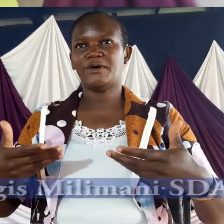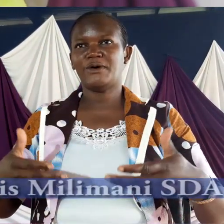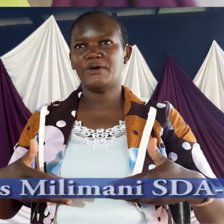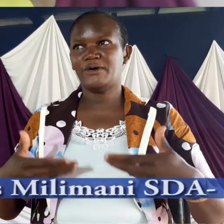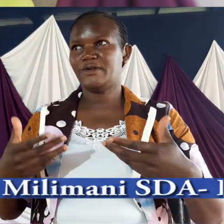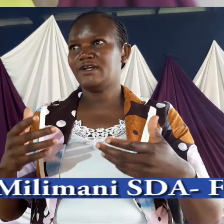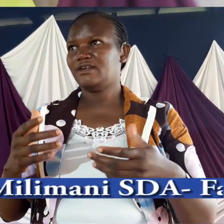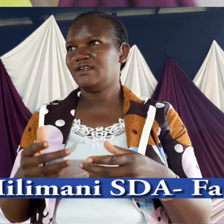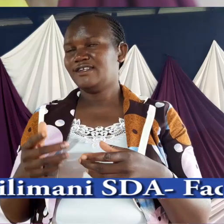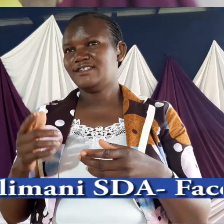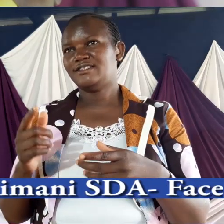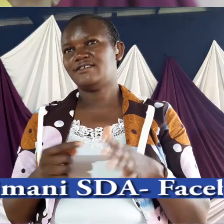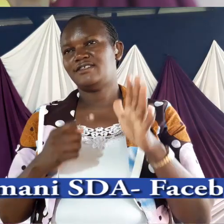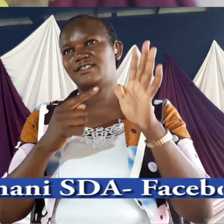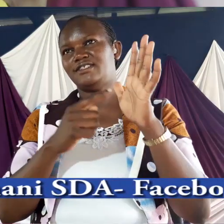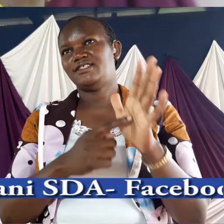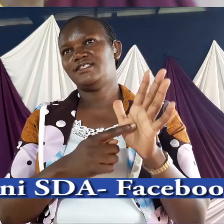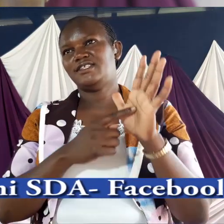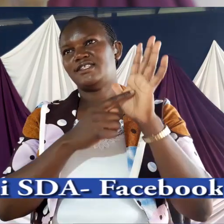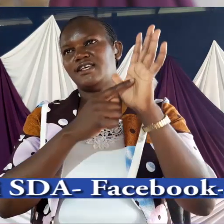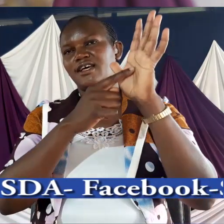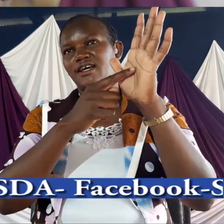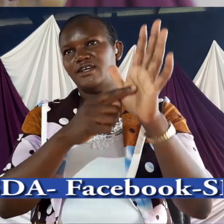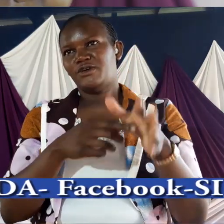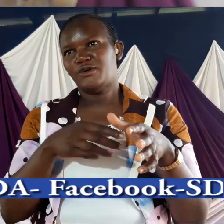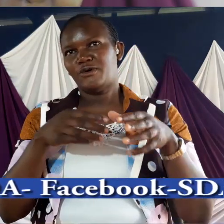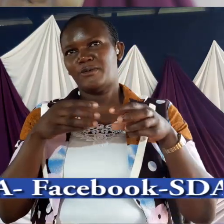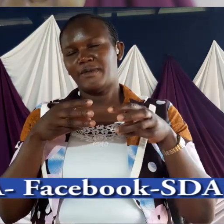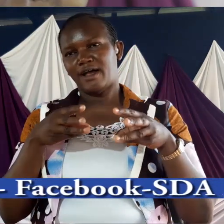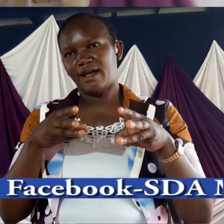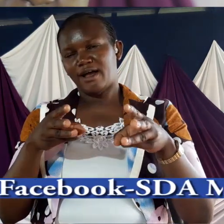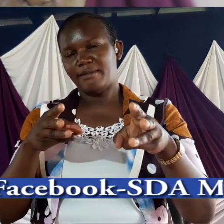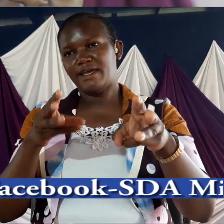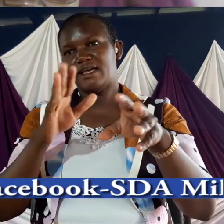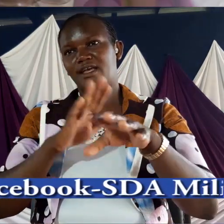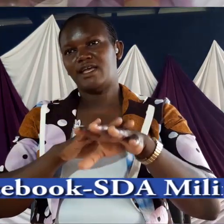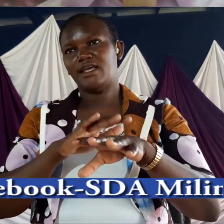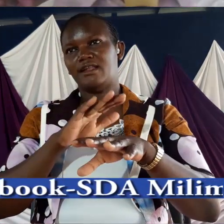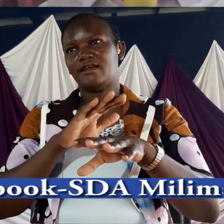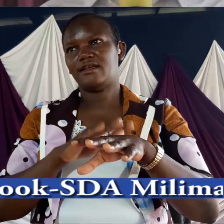Oh,